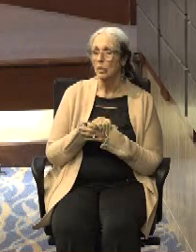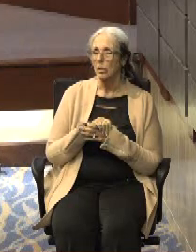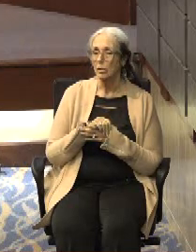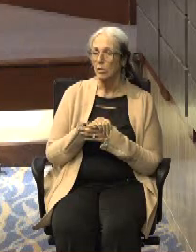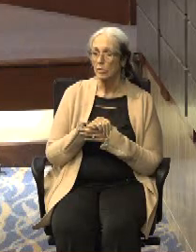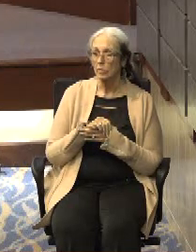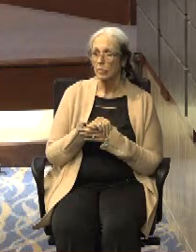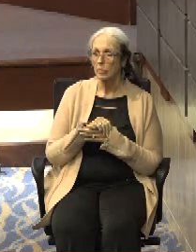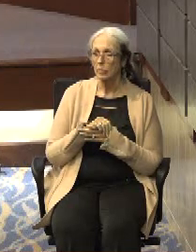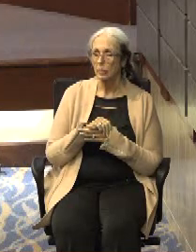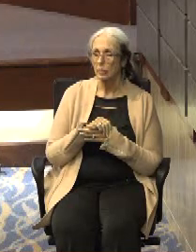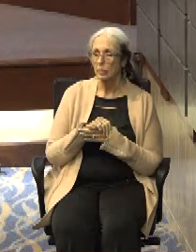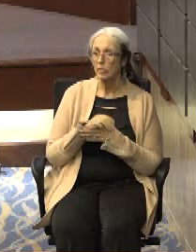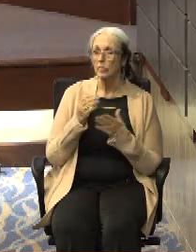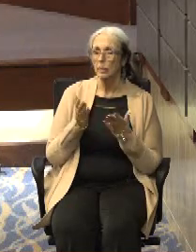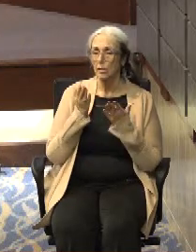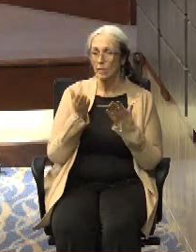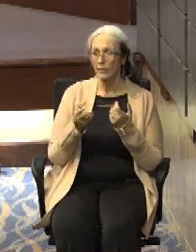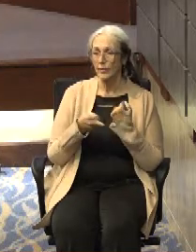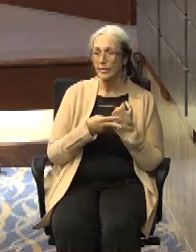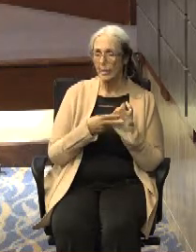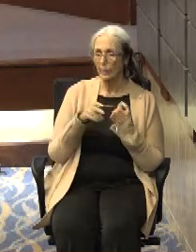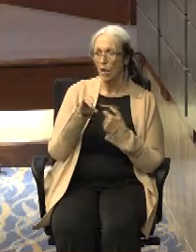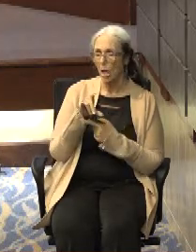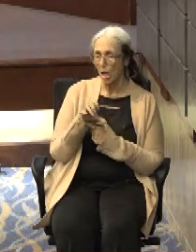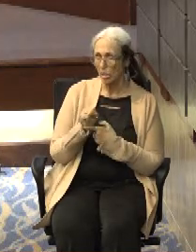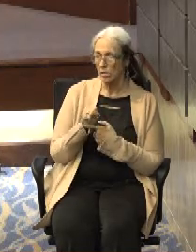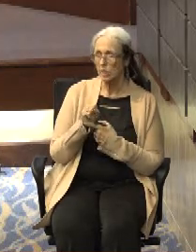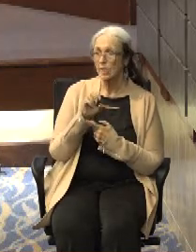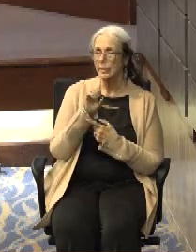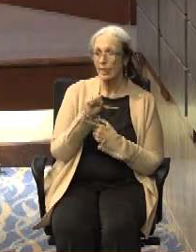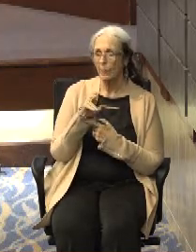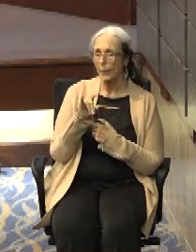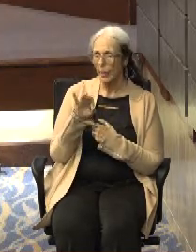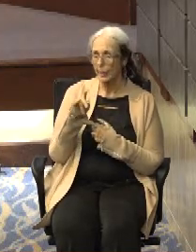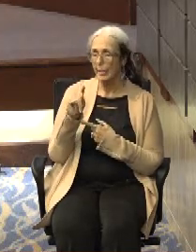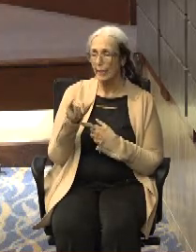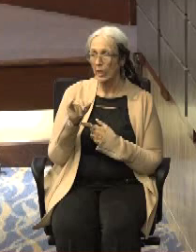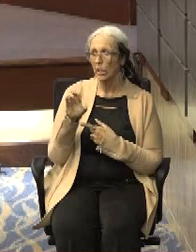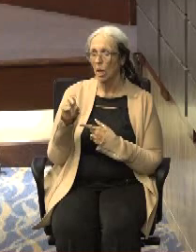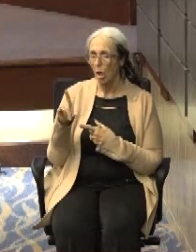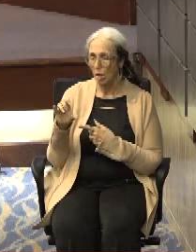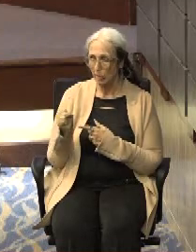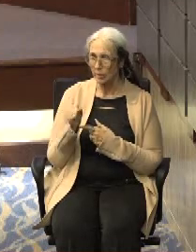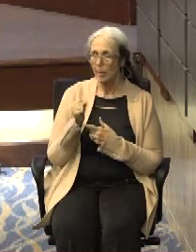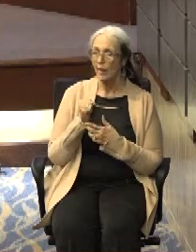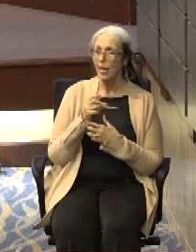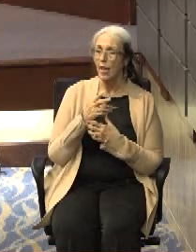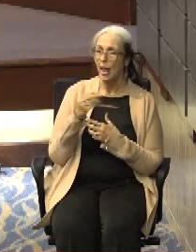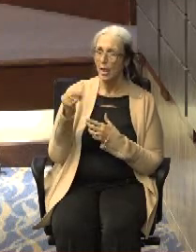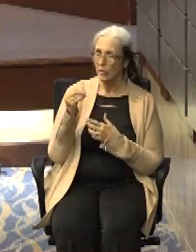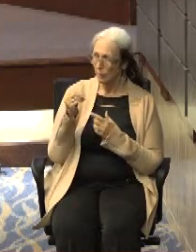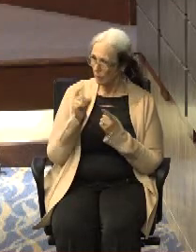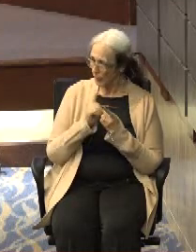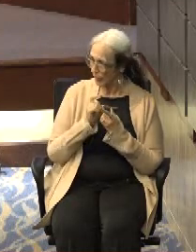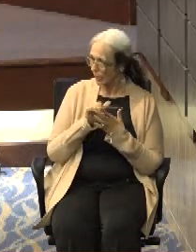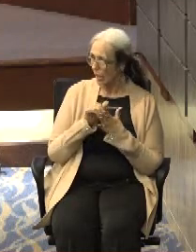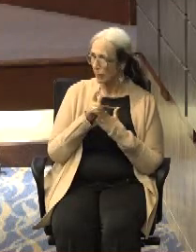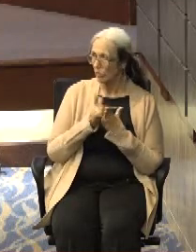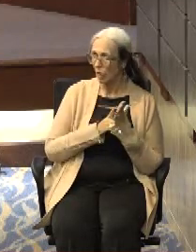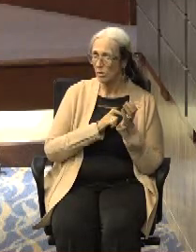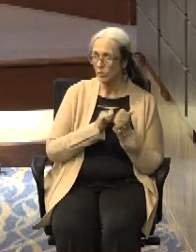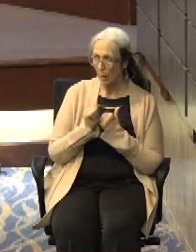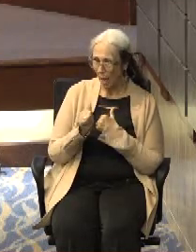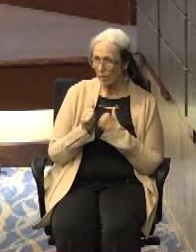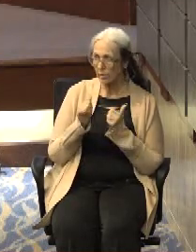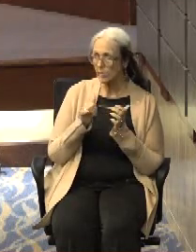ordinances in conflict herewith, providing a savings clause, providing a severability clause, providing for inclusion in the code, finding and determining the meeting at which this ordinance is passed,